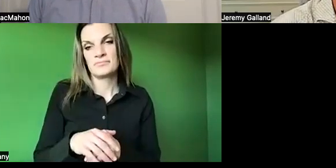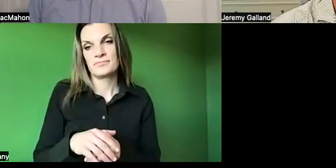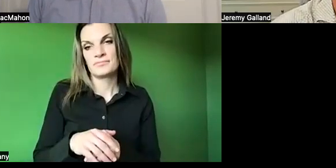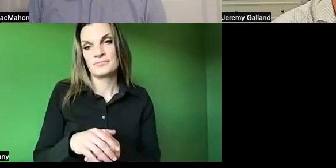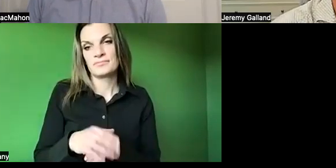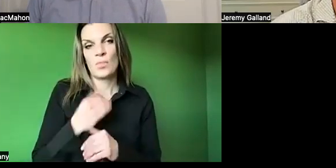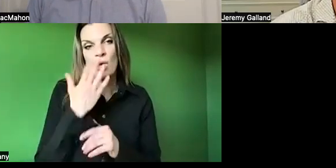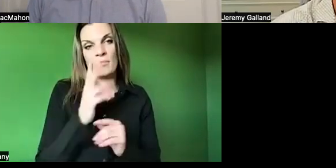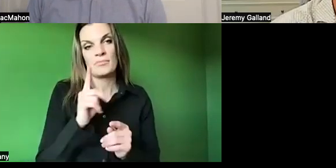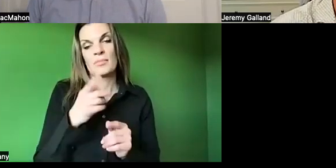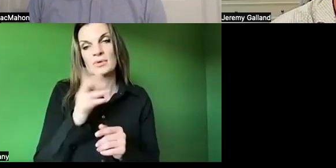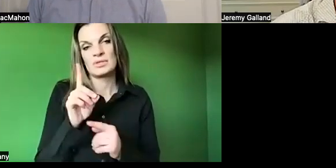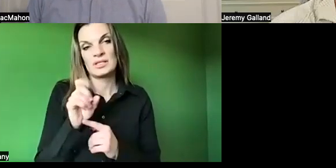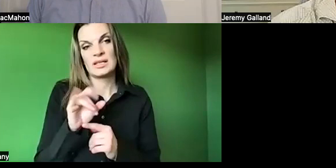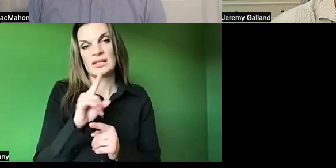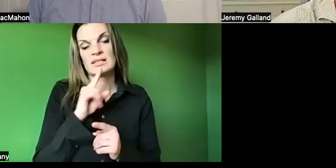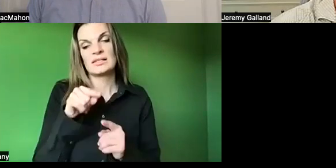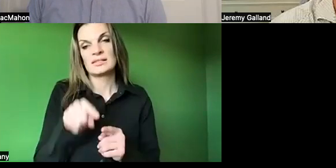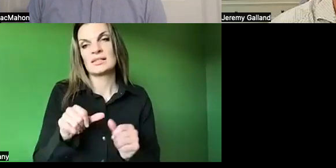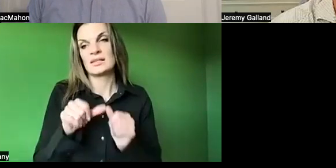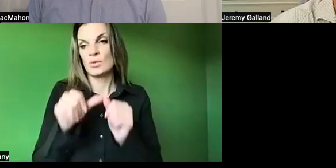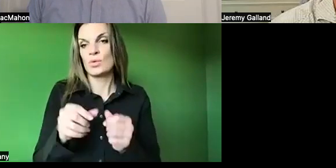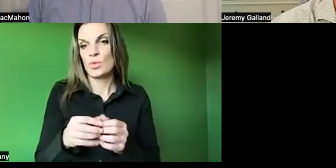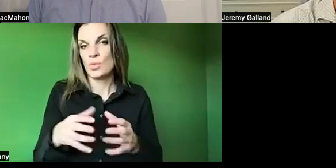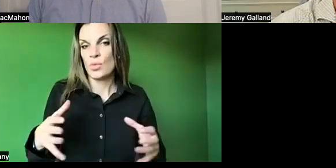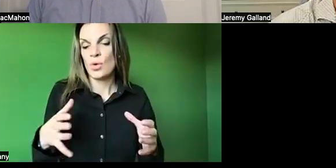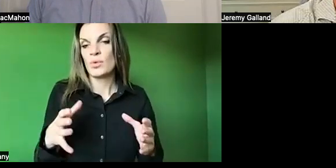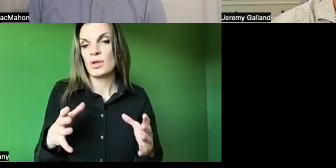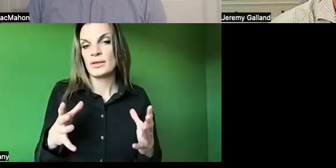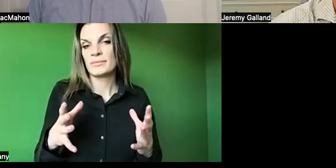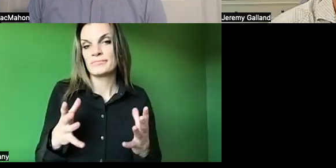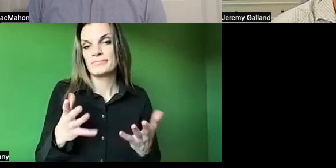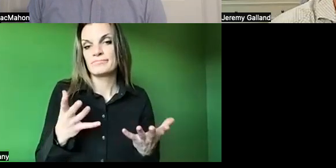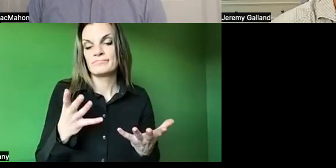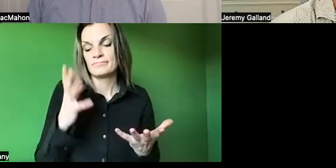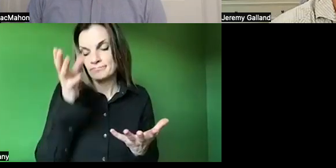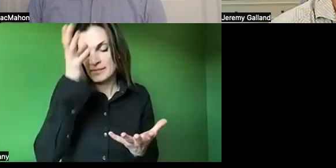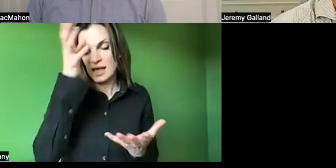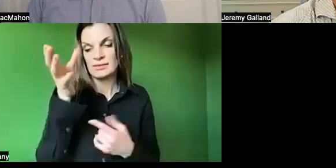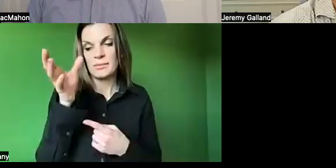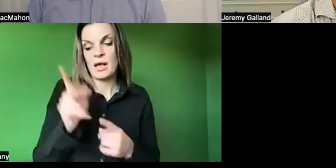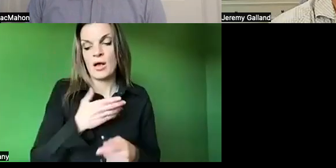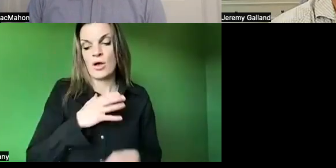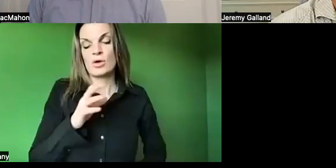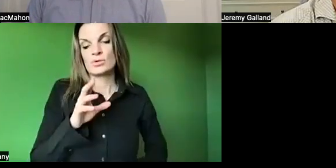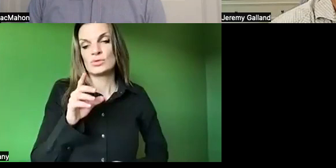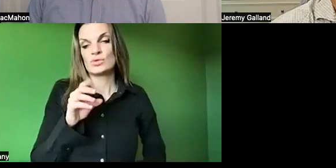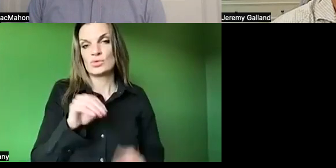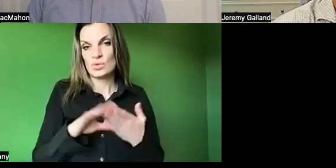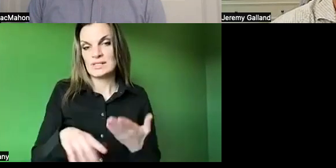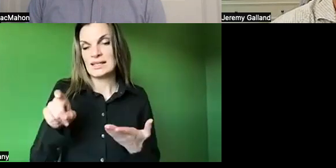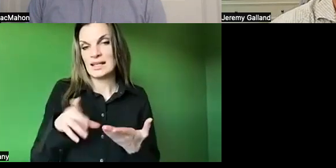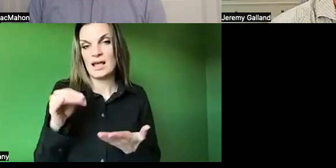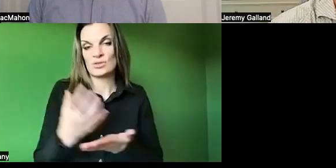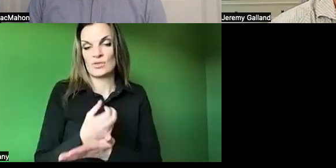So DEI is this continuing, growing idea that our students need and deserve